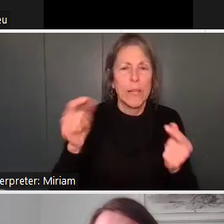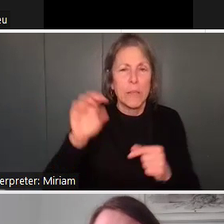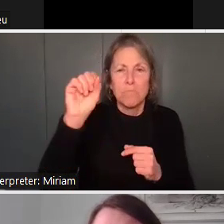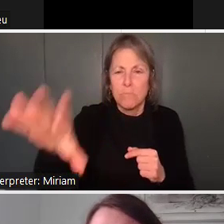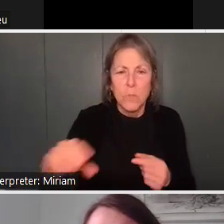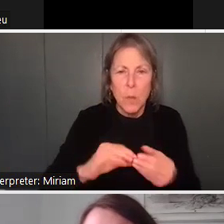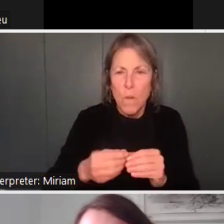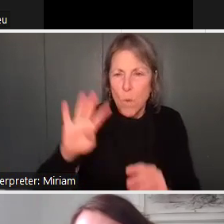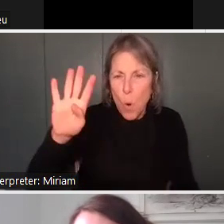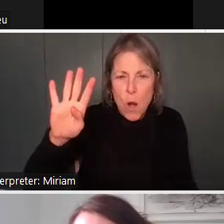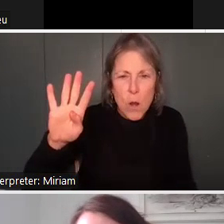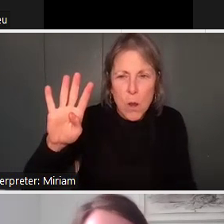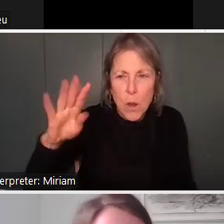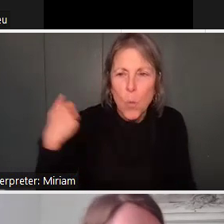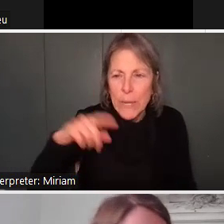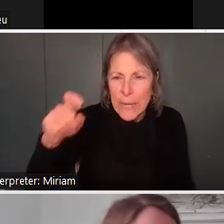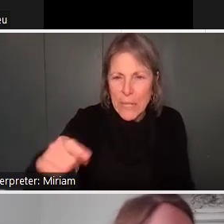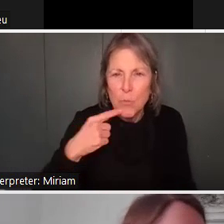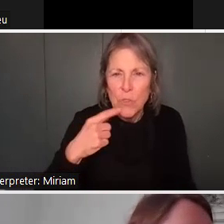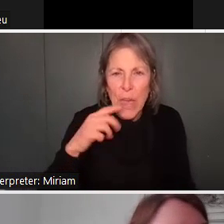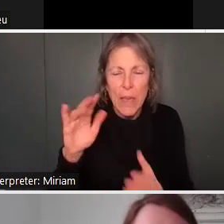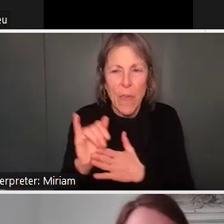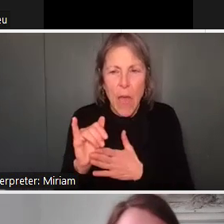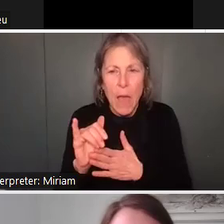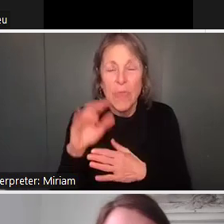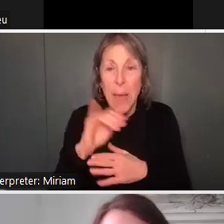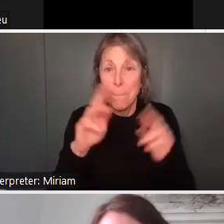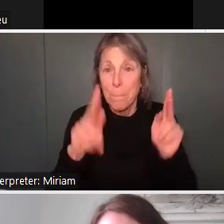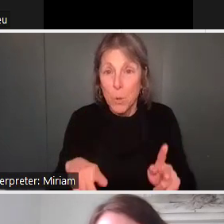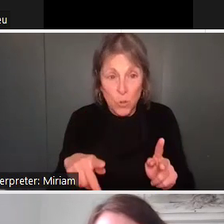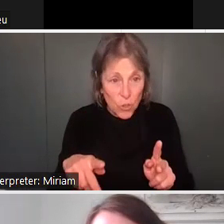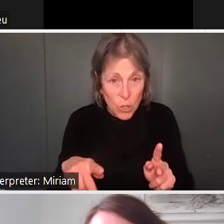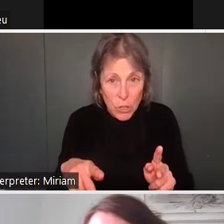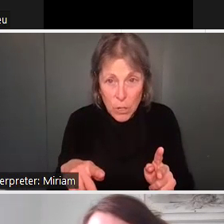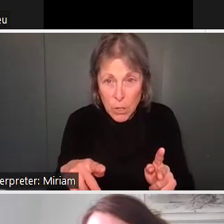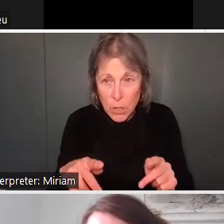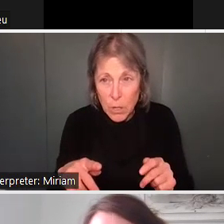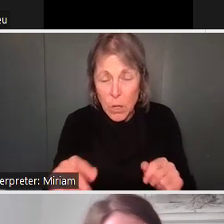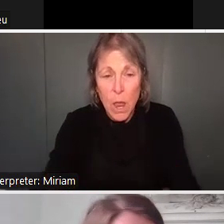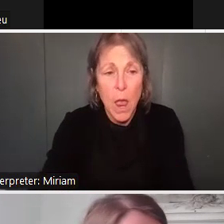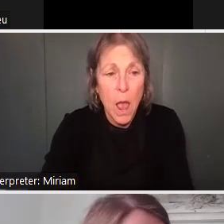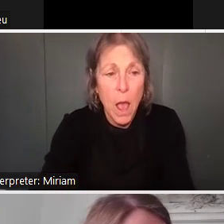Number 4, we need to say that this person represents an arts organization.